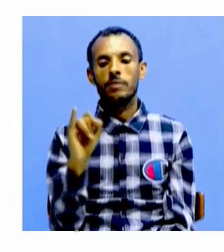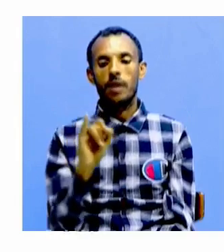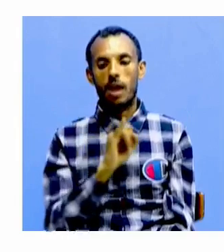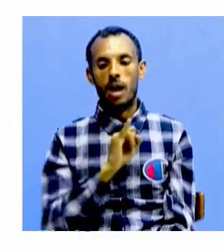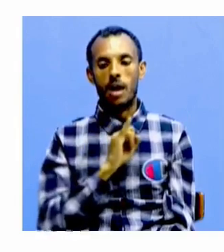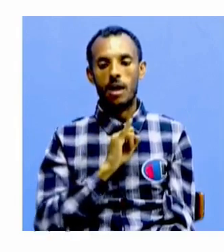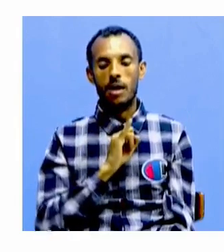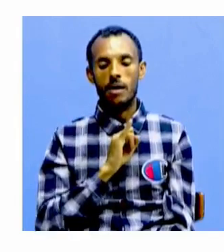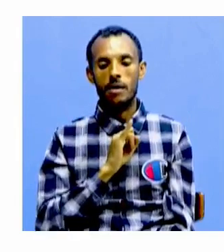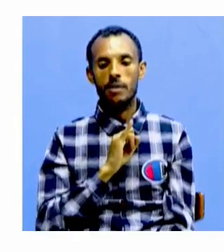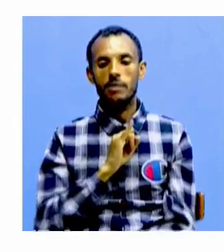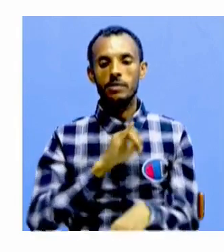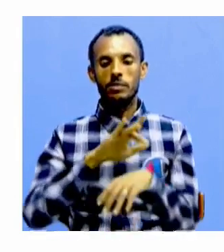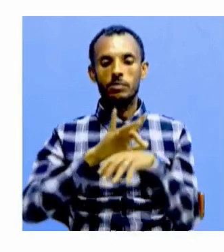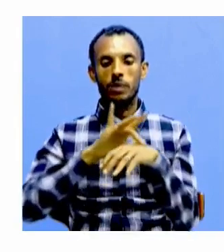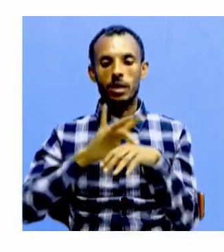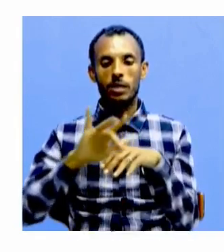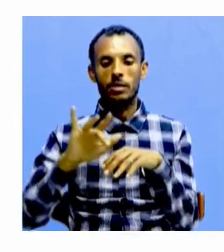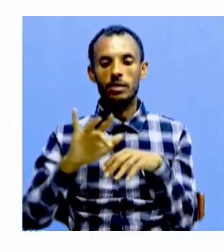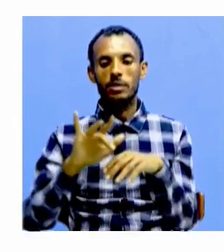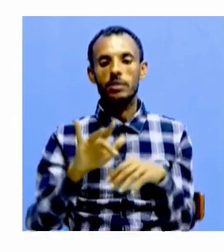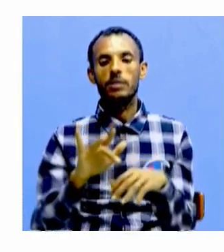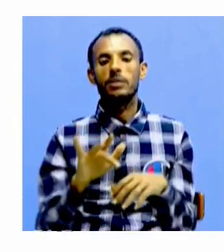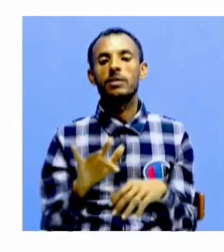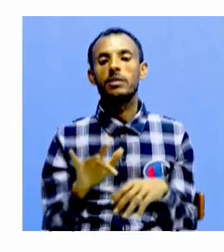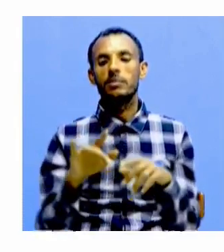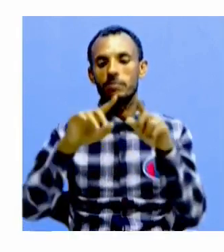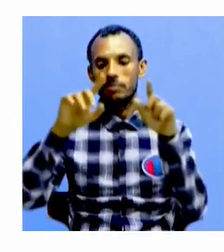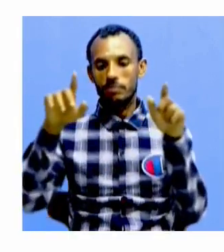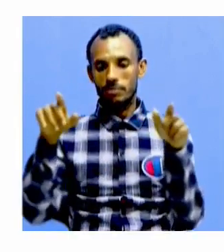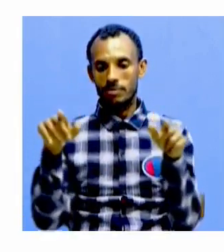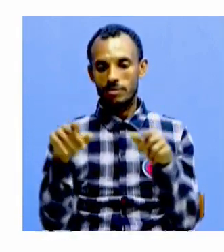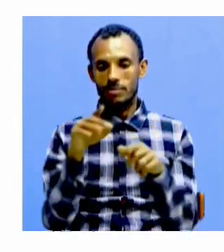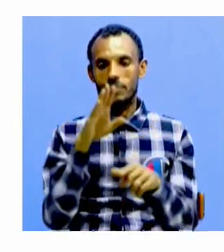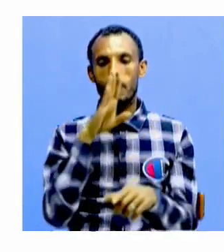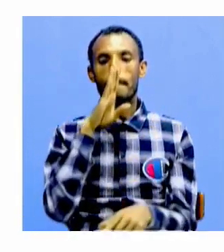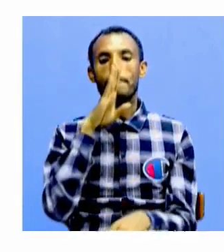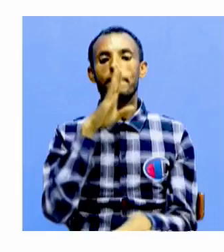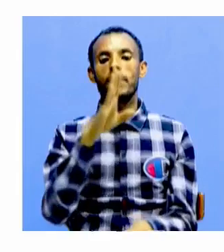I blank, then be, yeah?